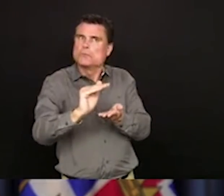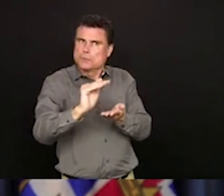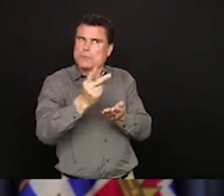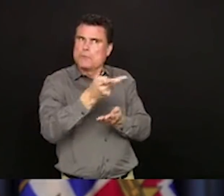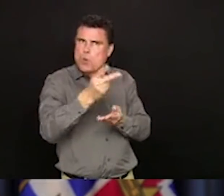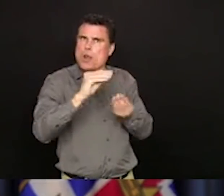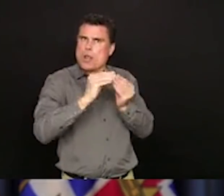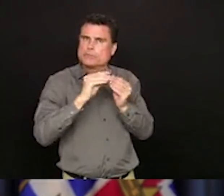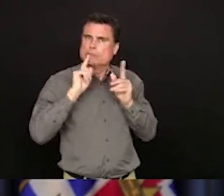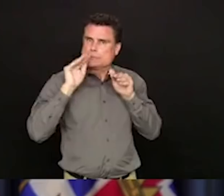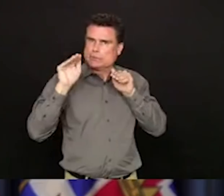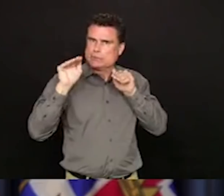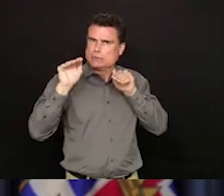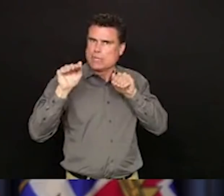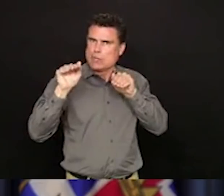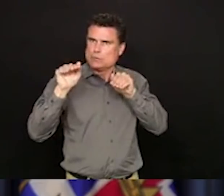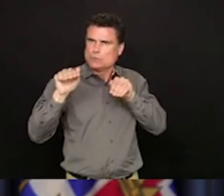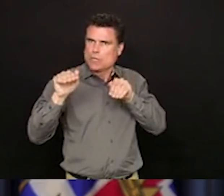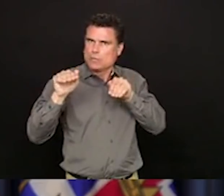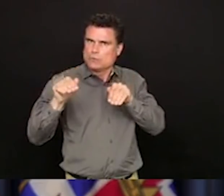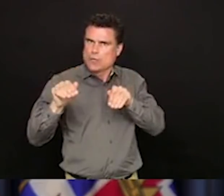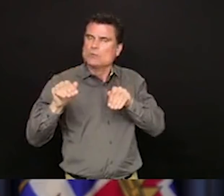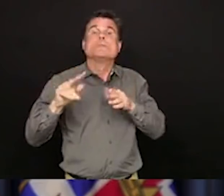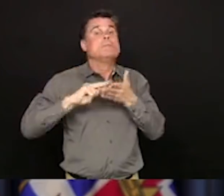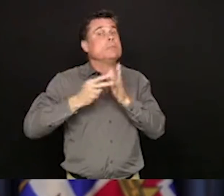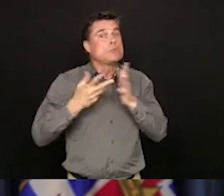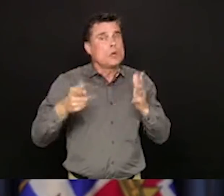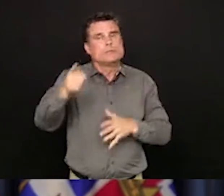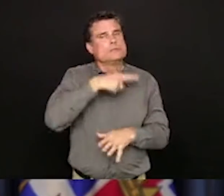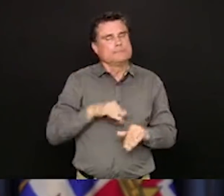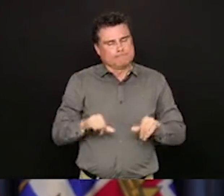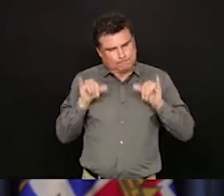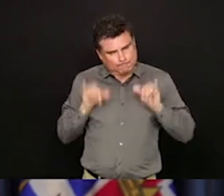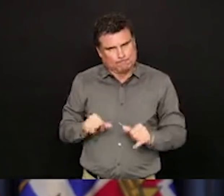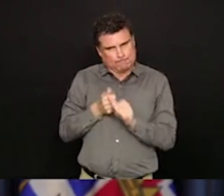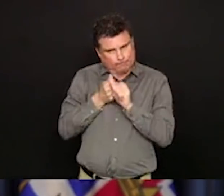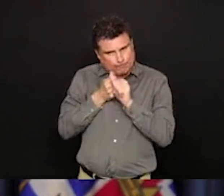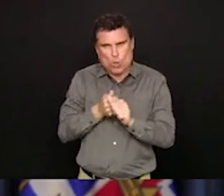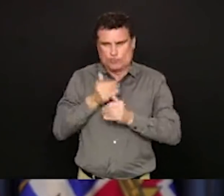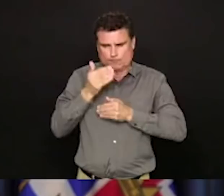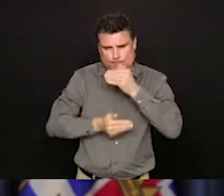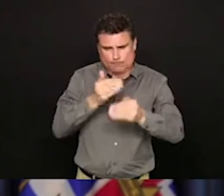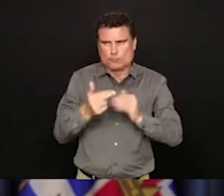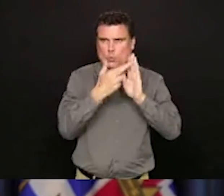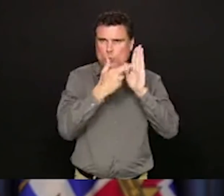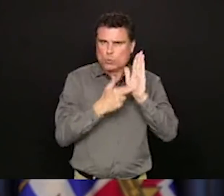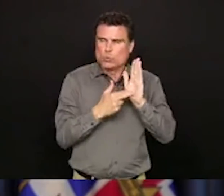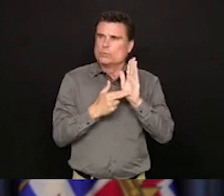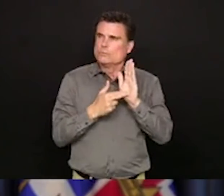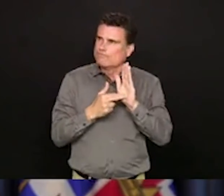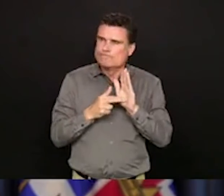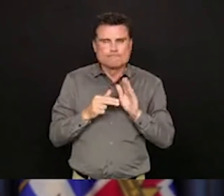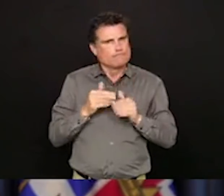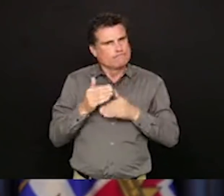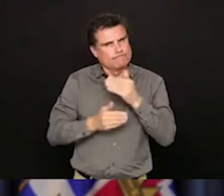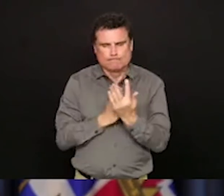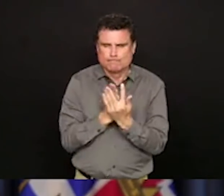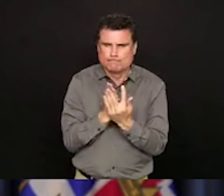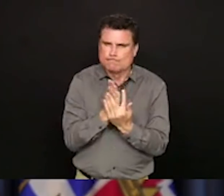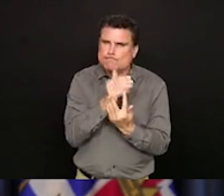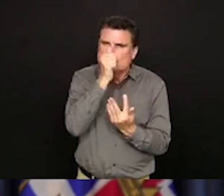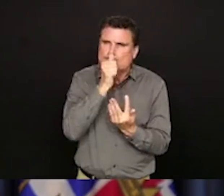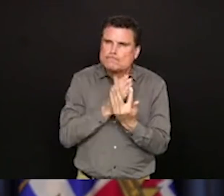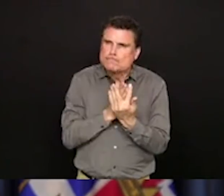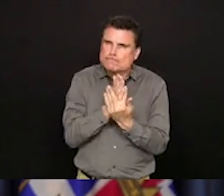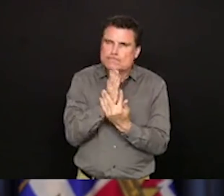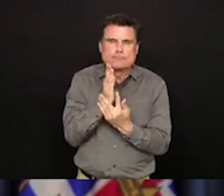to break the links of transmission of COVID-19, and something that we have to continue to commit to In acute care